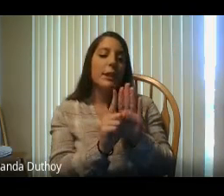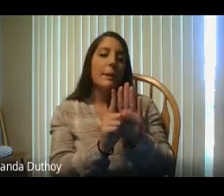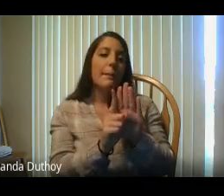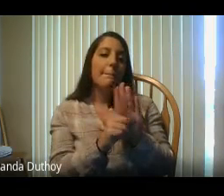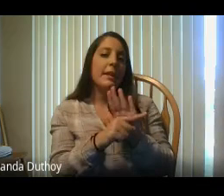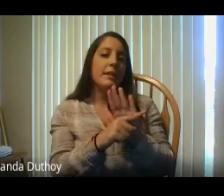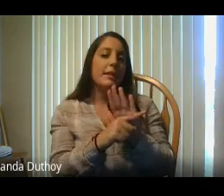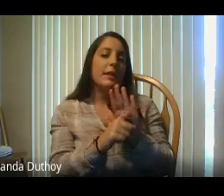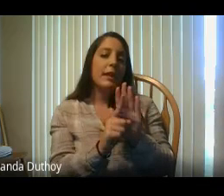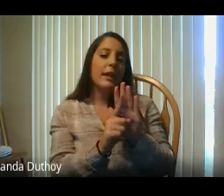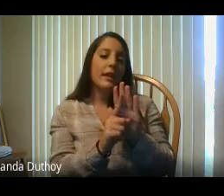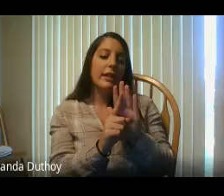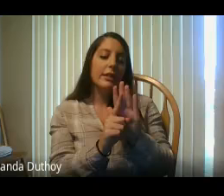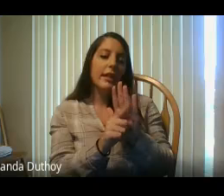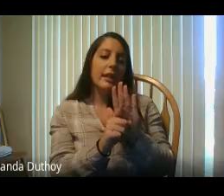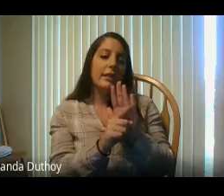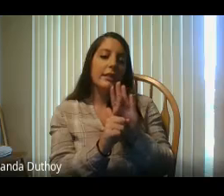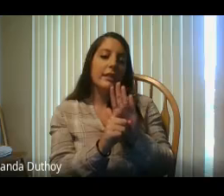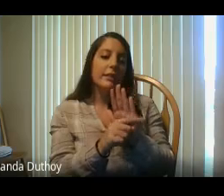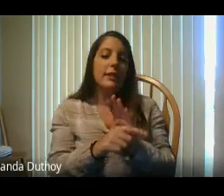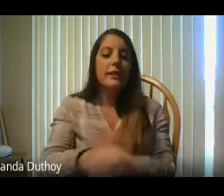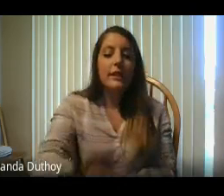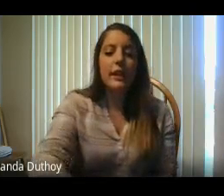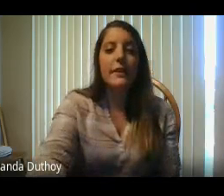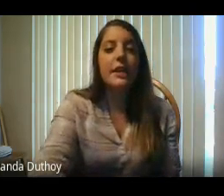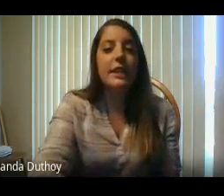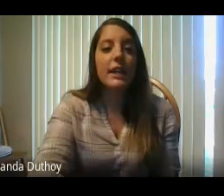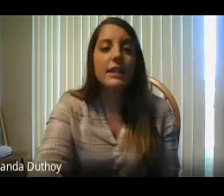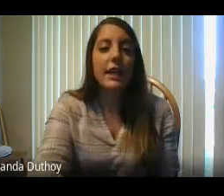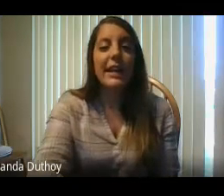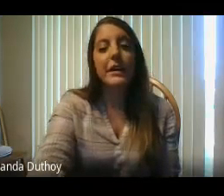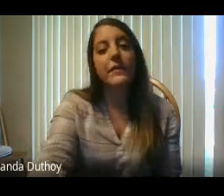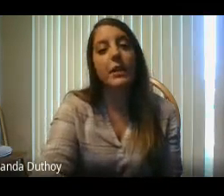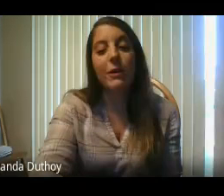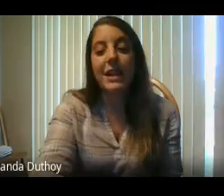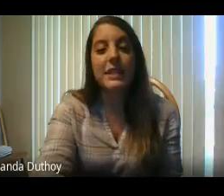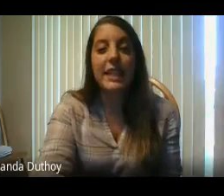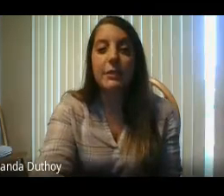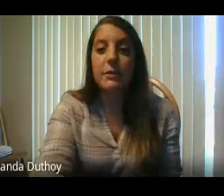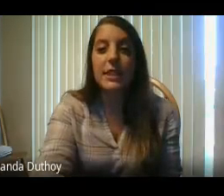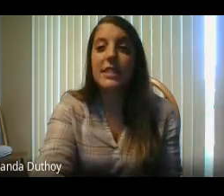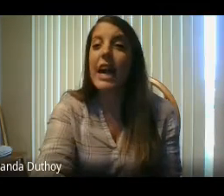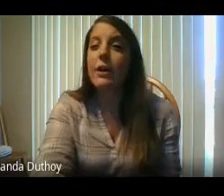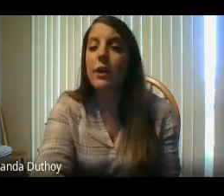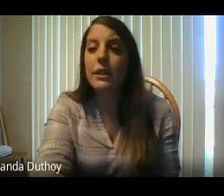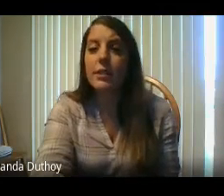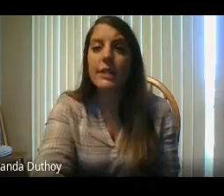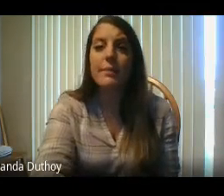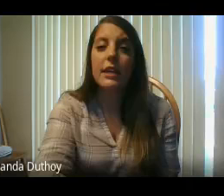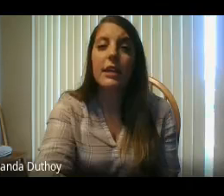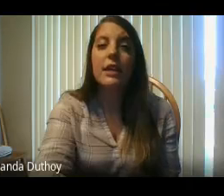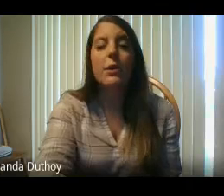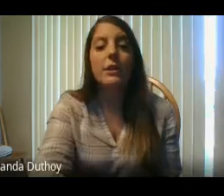goes all the way around, minutes and seconds. I think that is it. We're going to practice daily routines and how